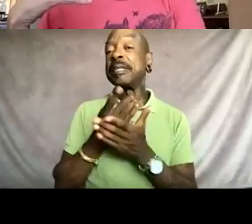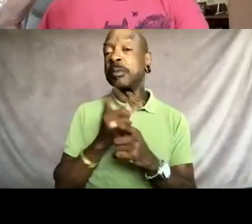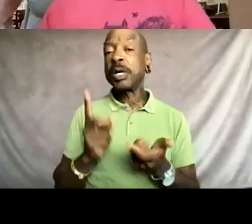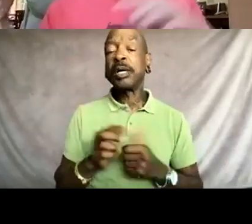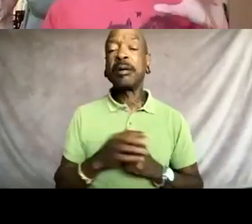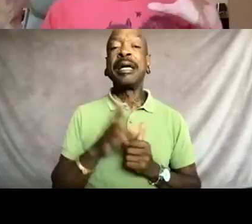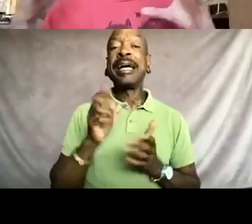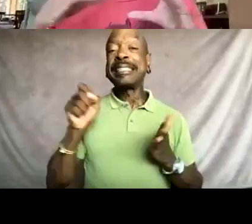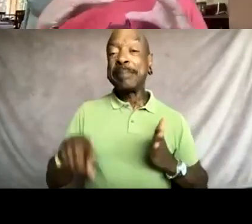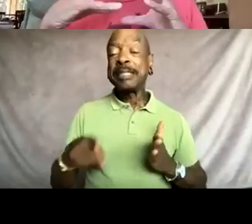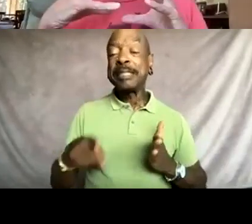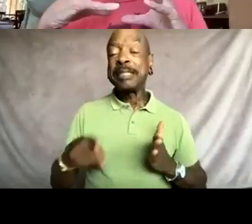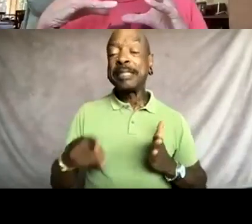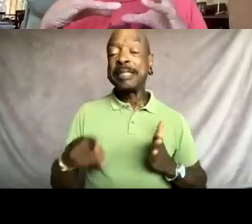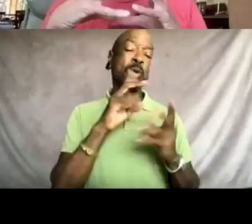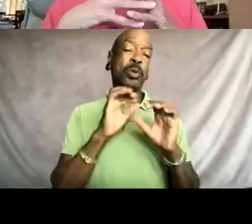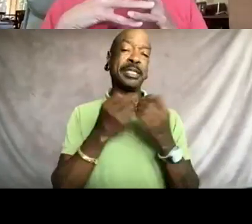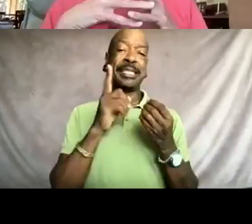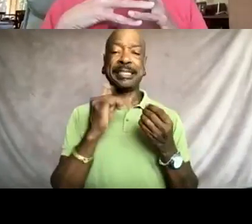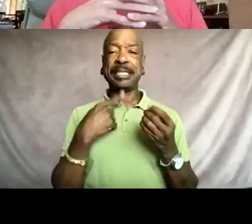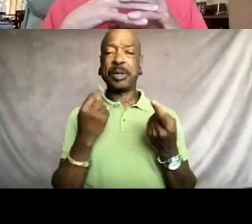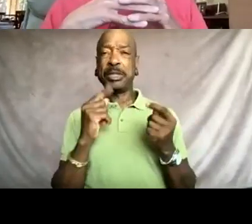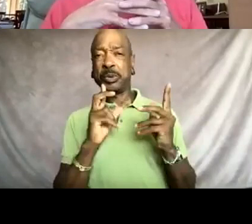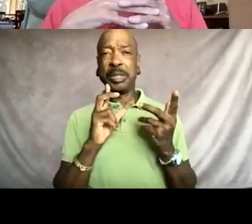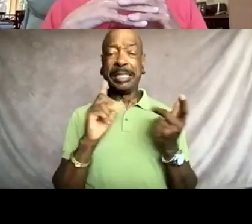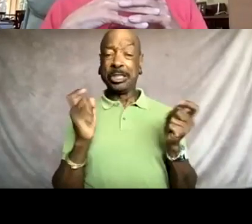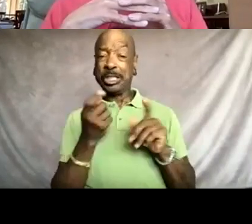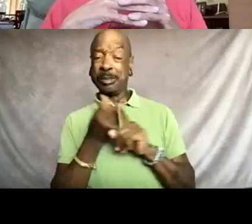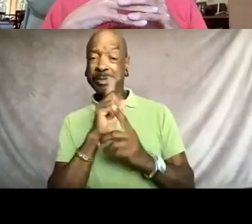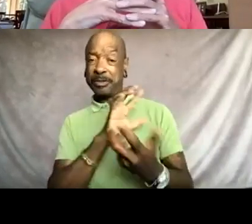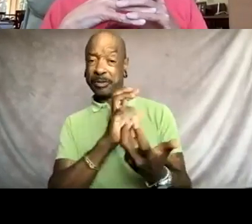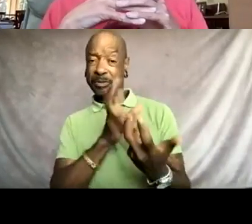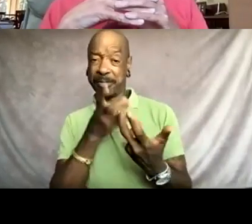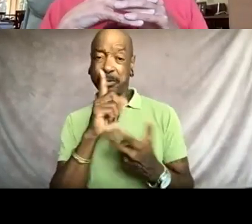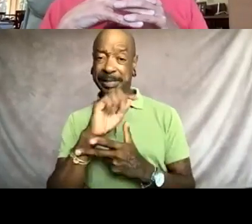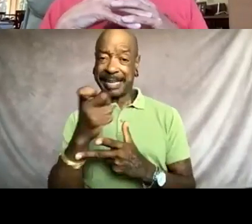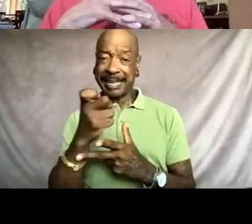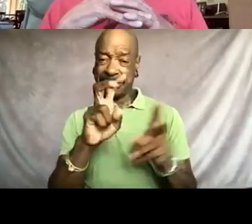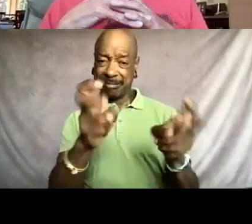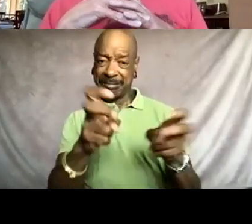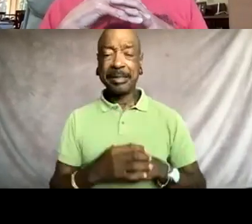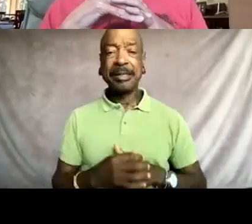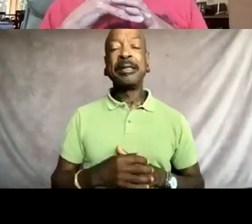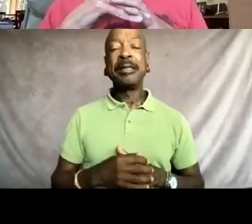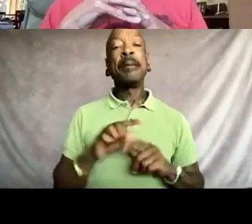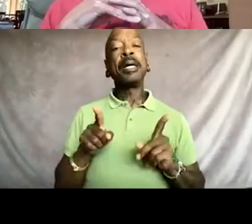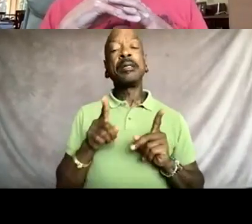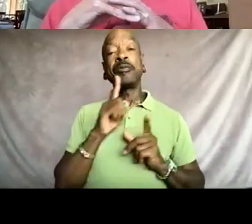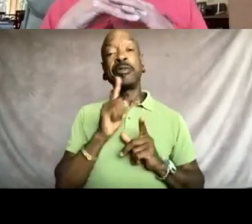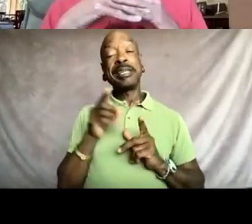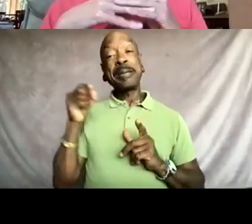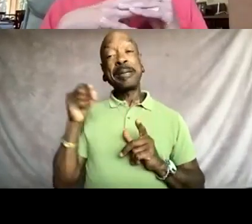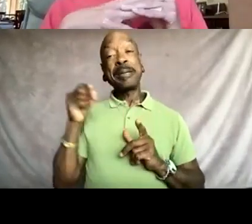is organizations kind of contort themselves just to get a certain kind of tax exemption, when the reality is paying